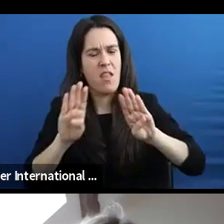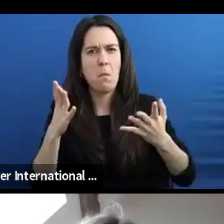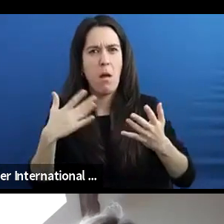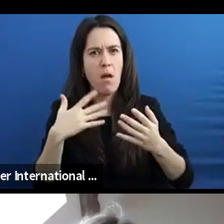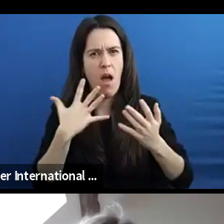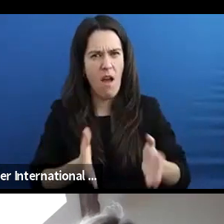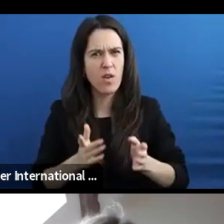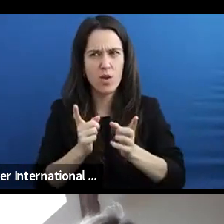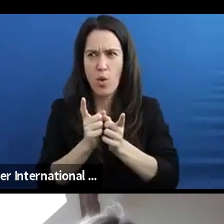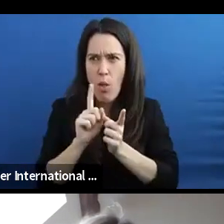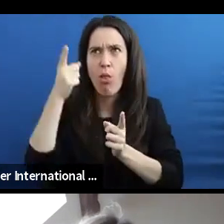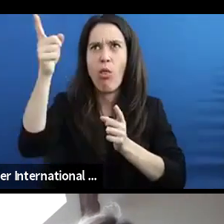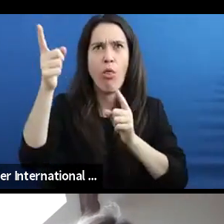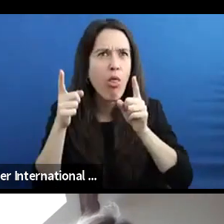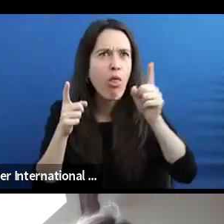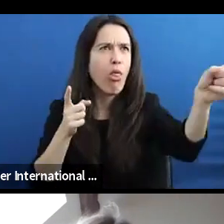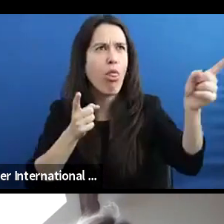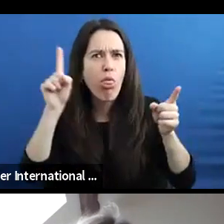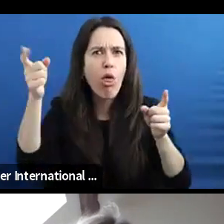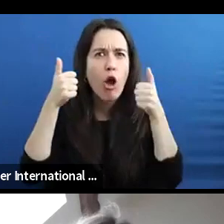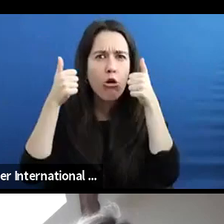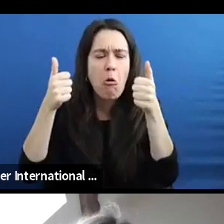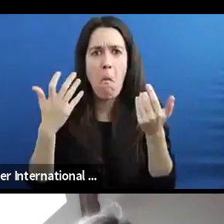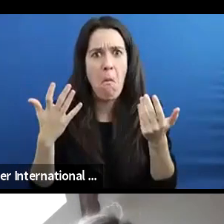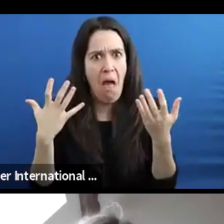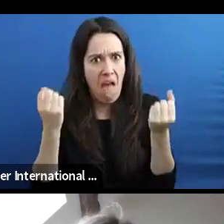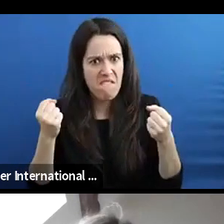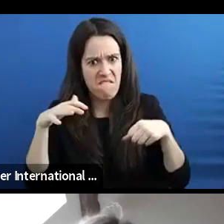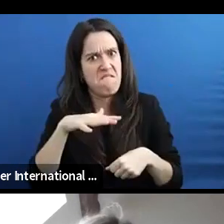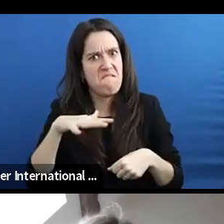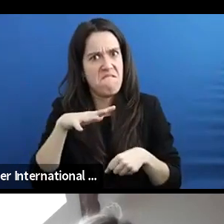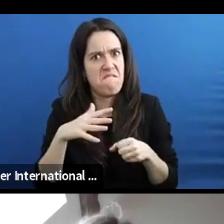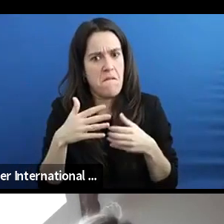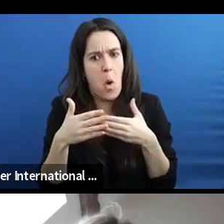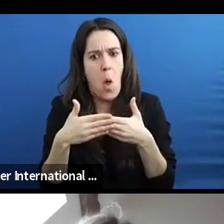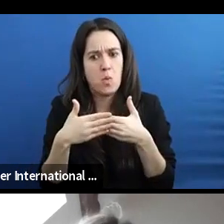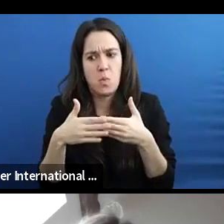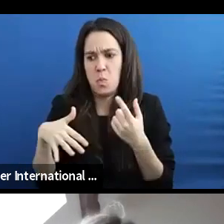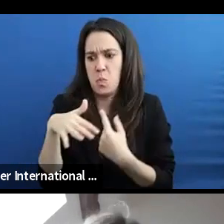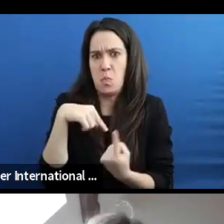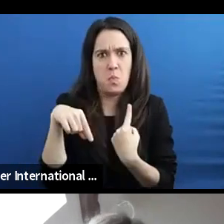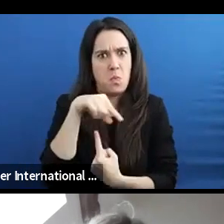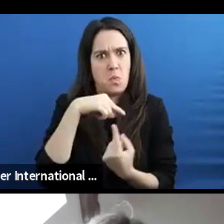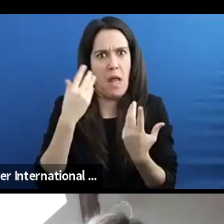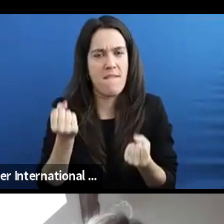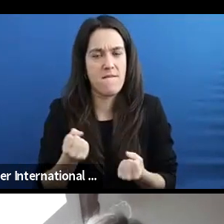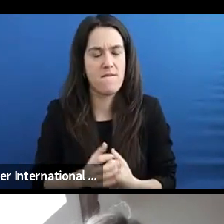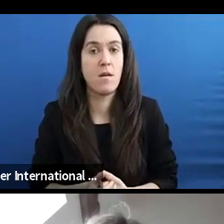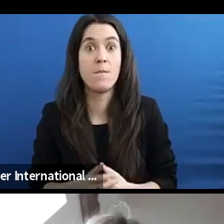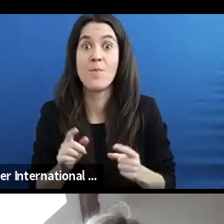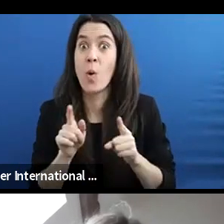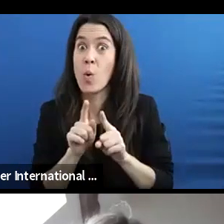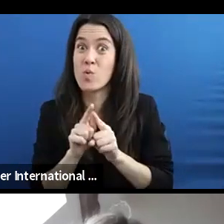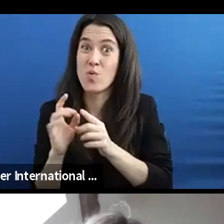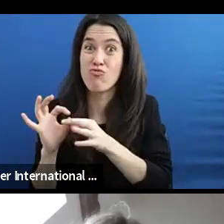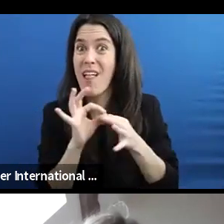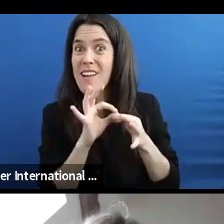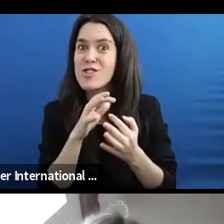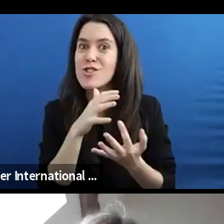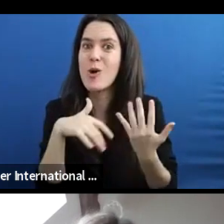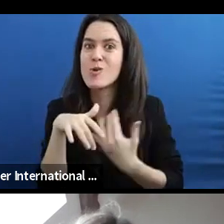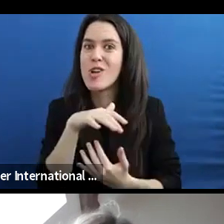to find good places. And that is related as well with social issues, because we have to work